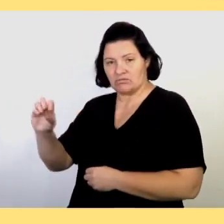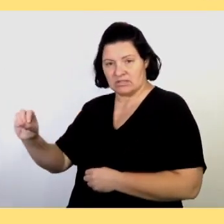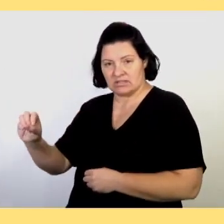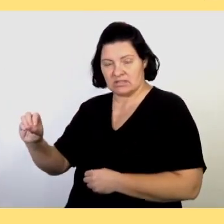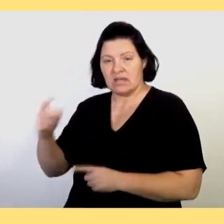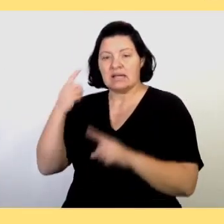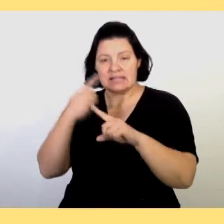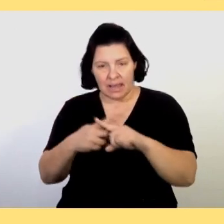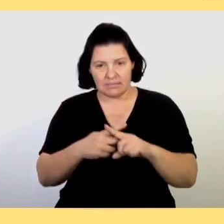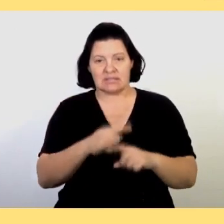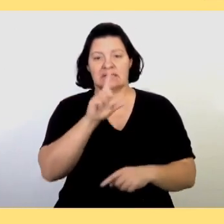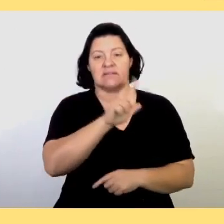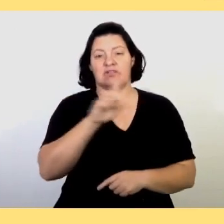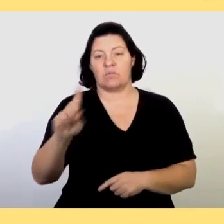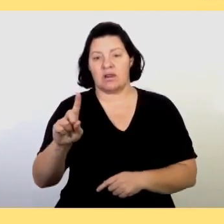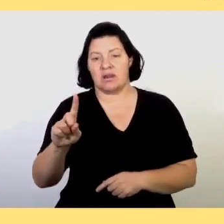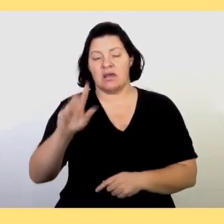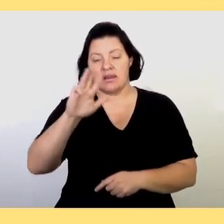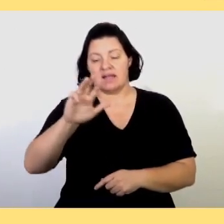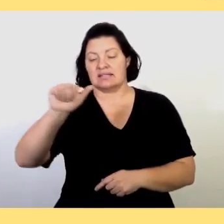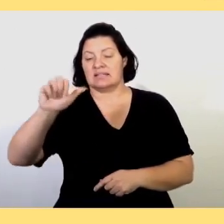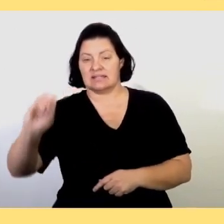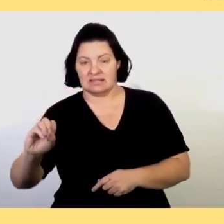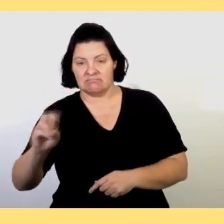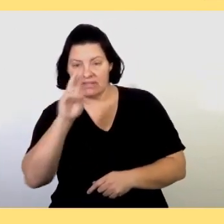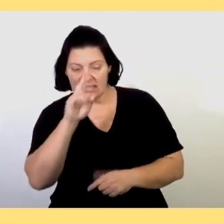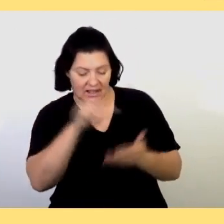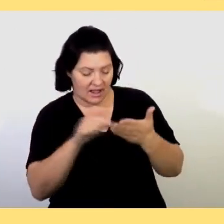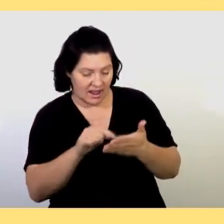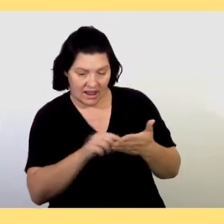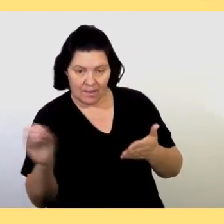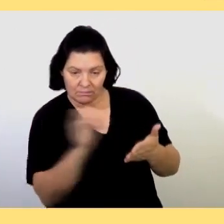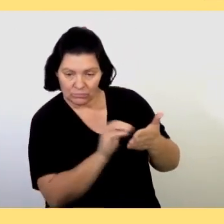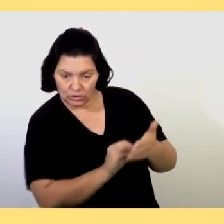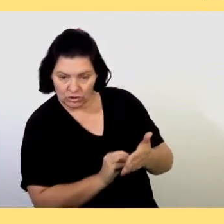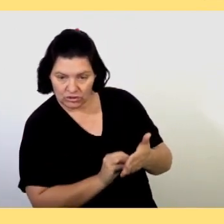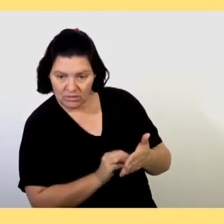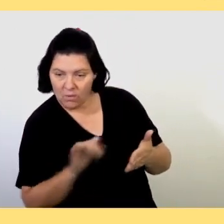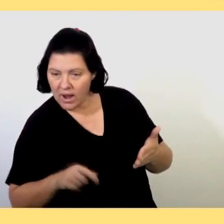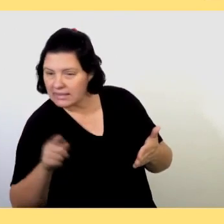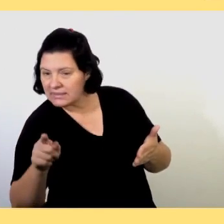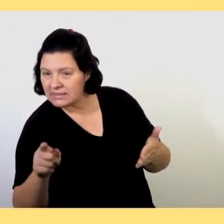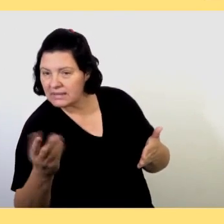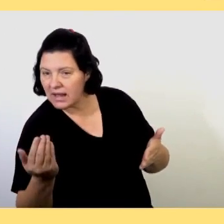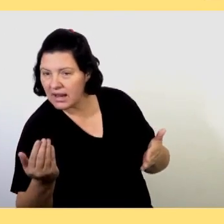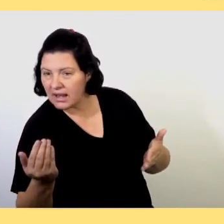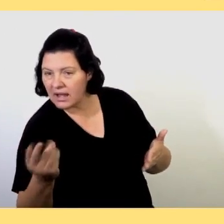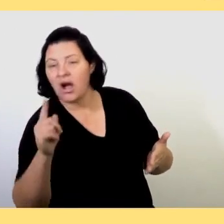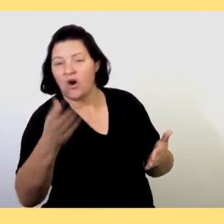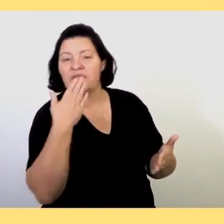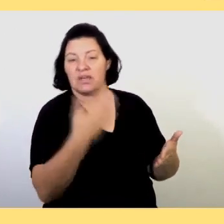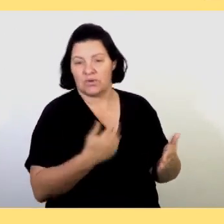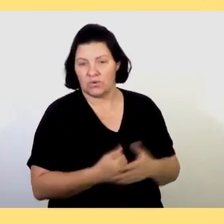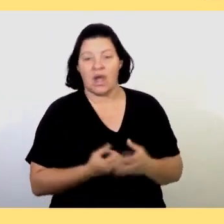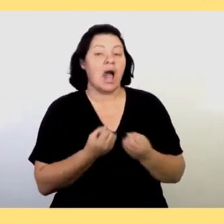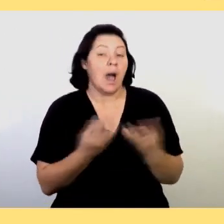200 multiplied by 71,960. Let me see those calculators working. All right, I'm waiting for the figure. Thank